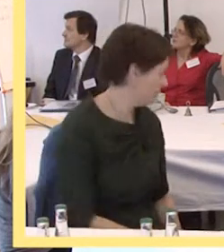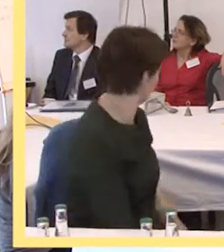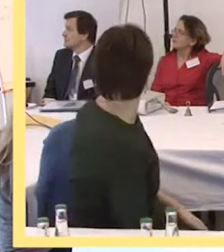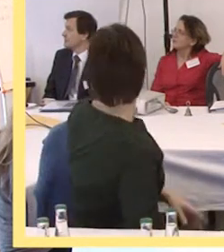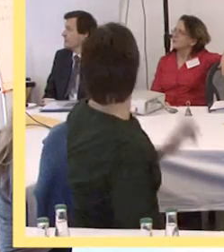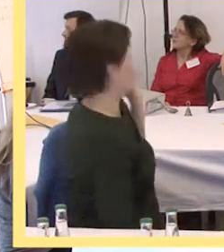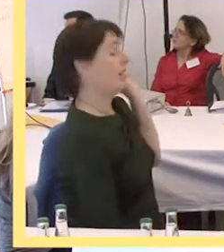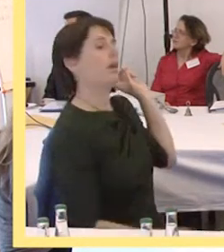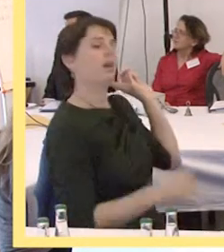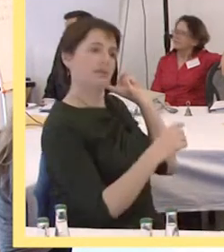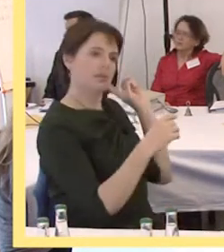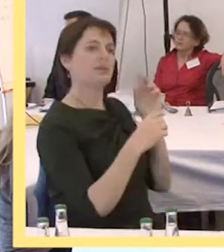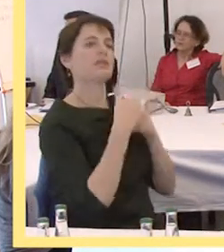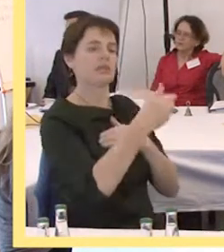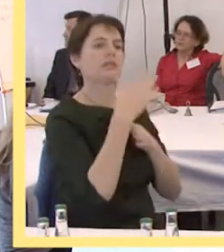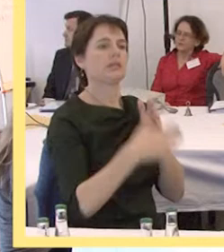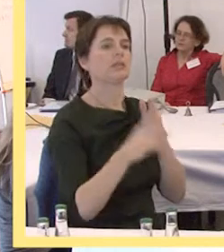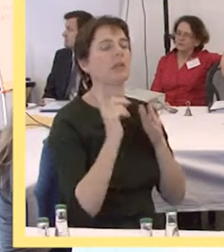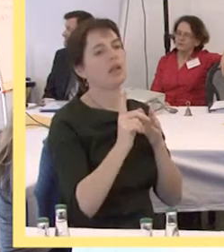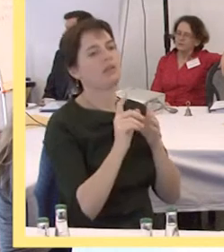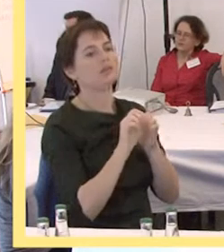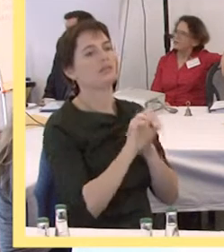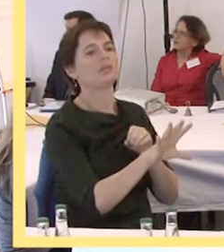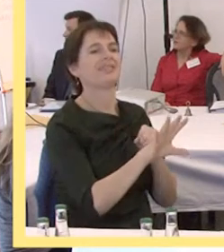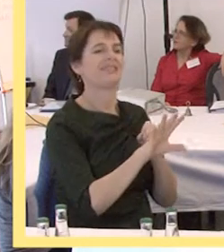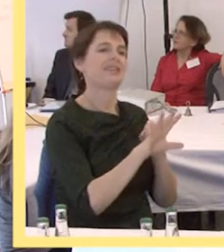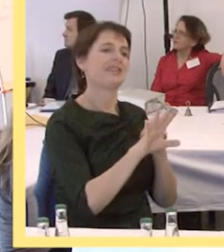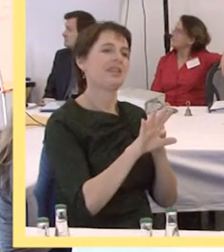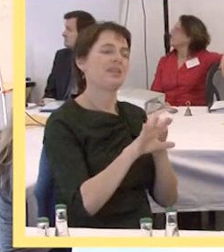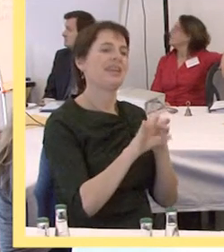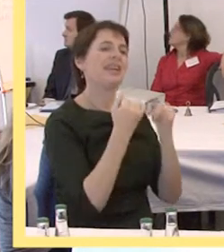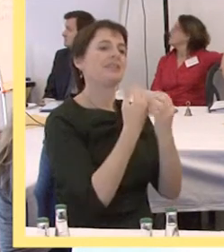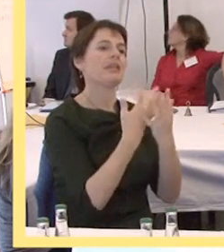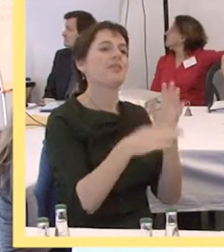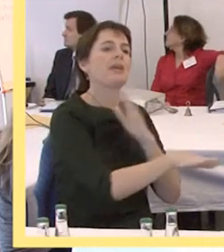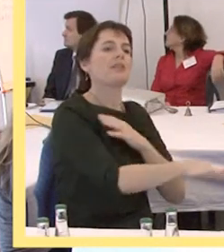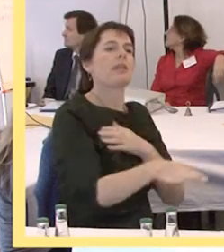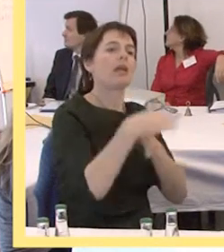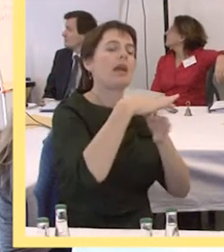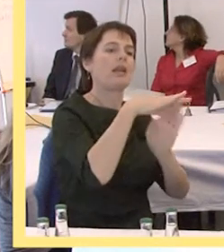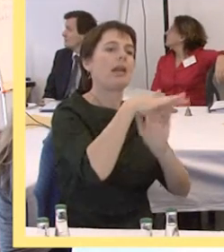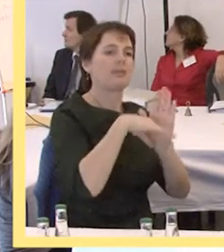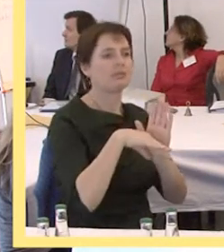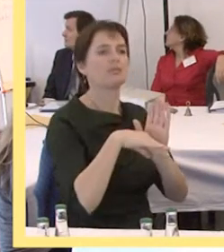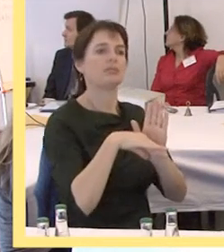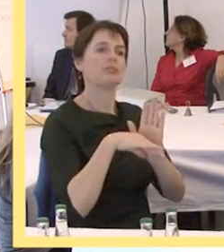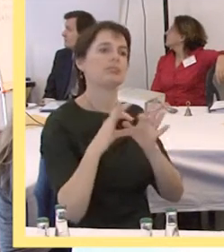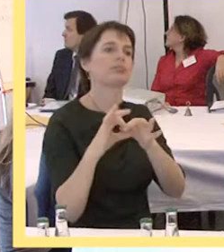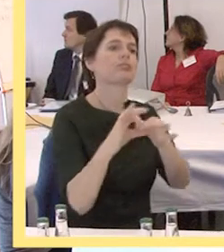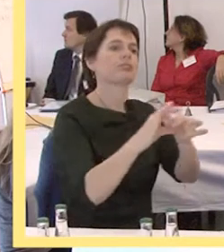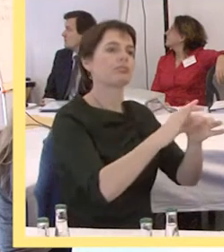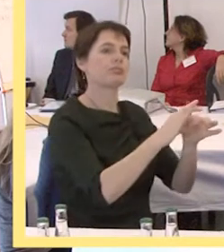this internet-based platform called OGS. And the OGS will be pilot tested, of